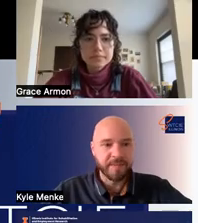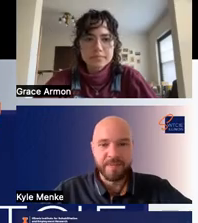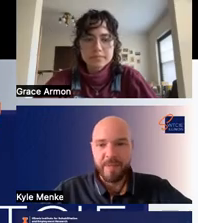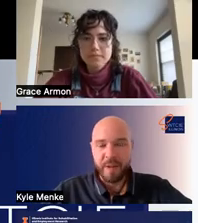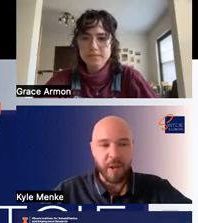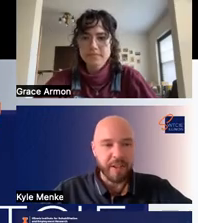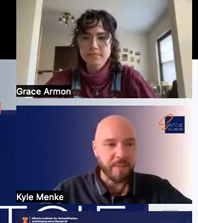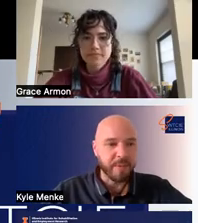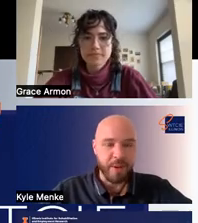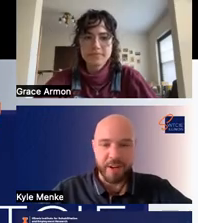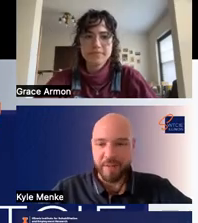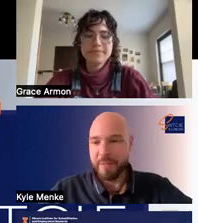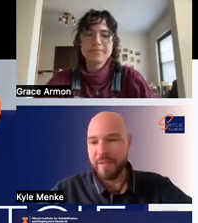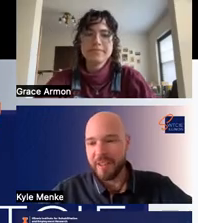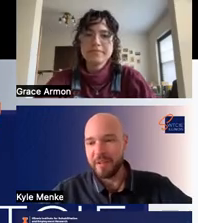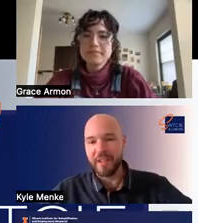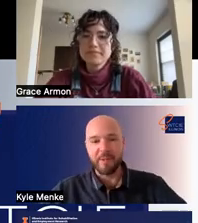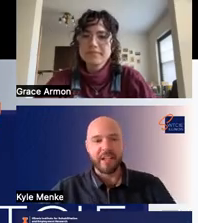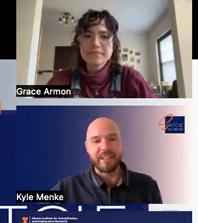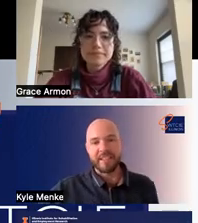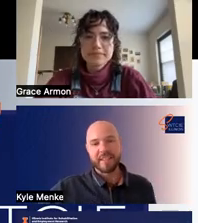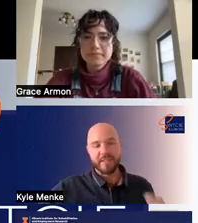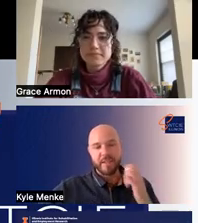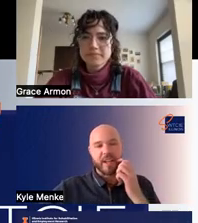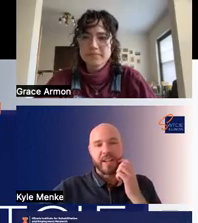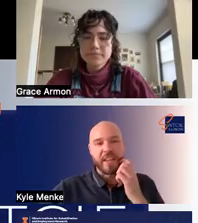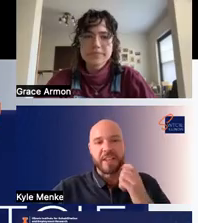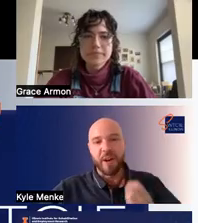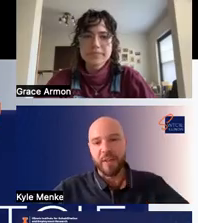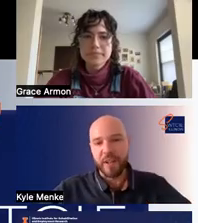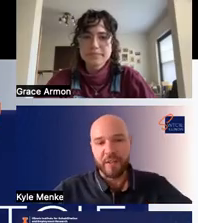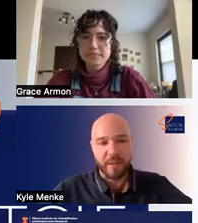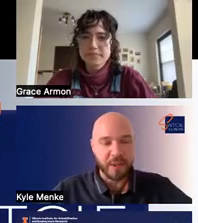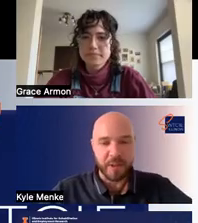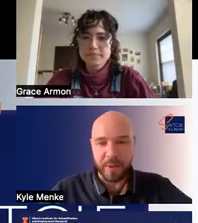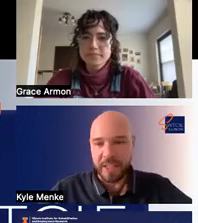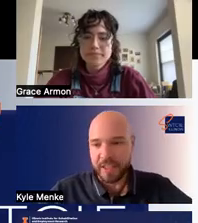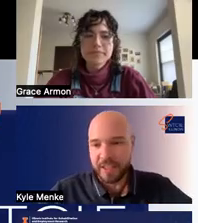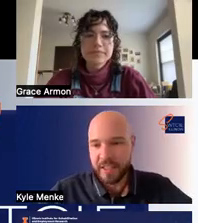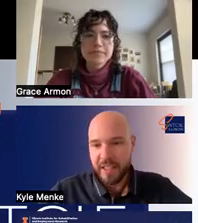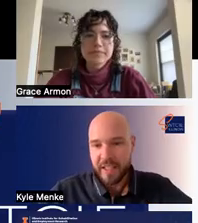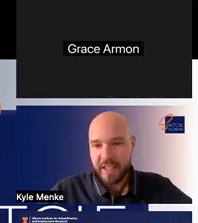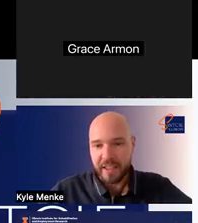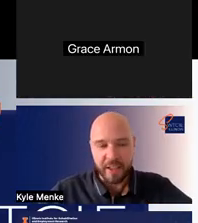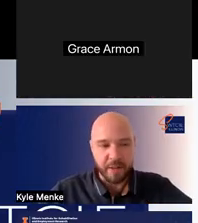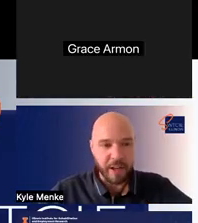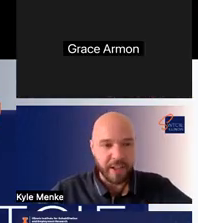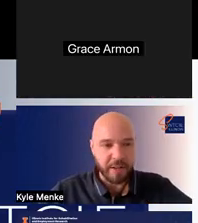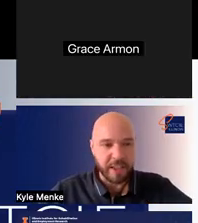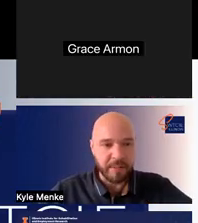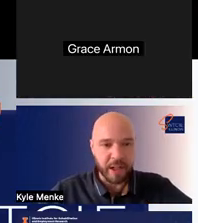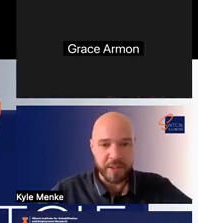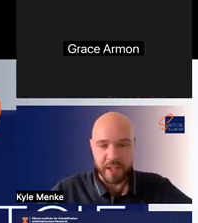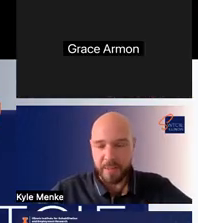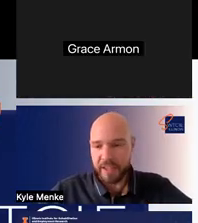Okay, welcome to our November 5th Community of Practice. Thank you all very, very much for your patience and clicking around